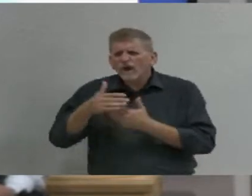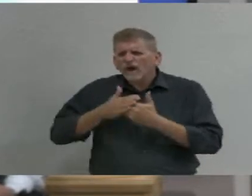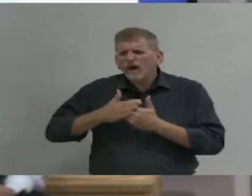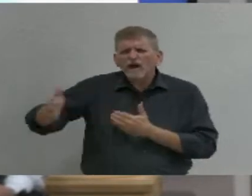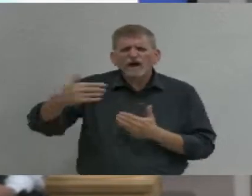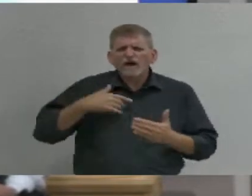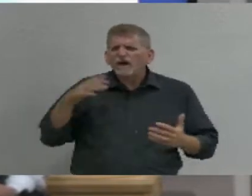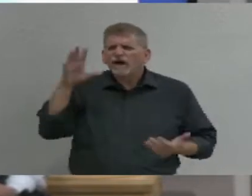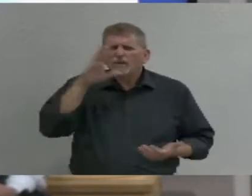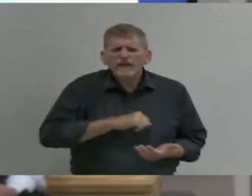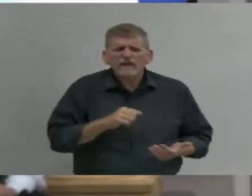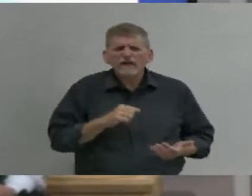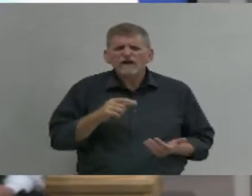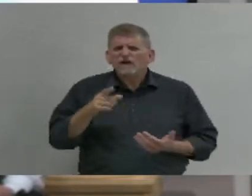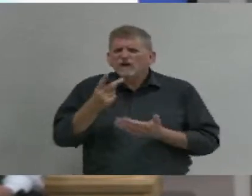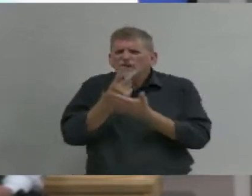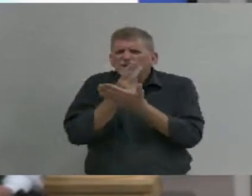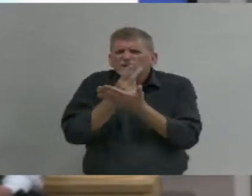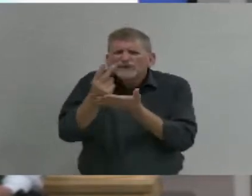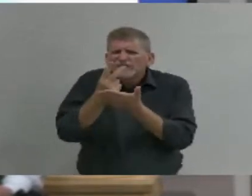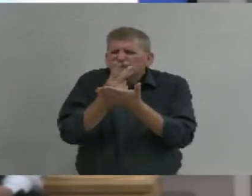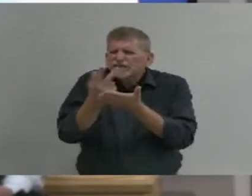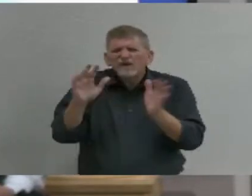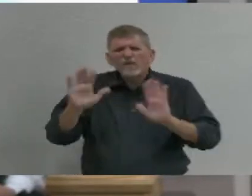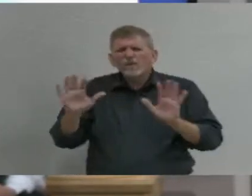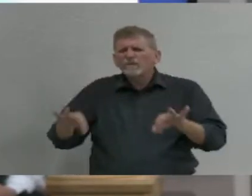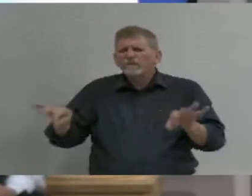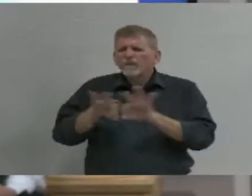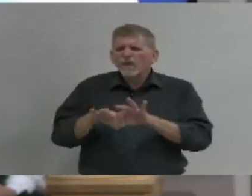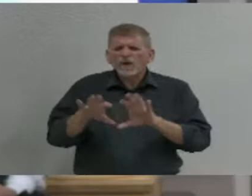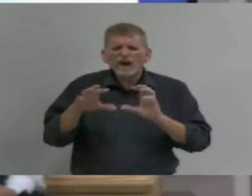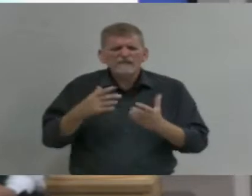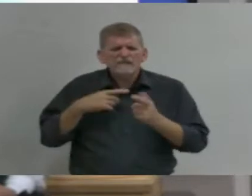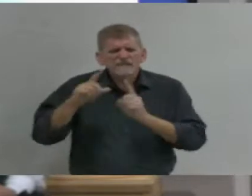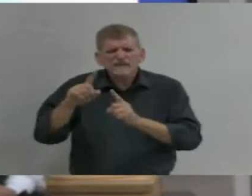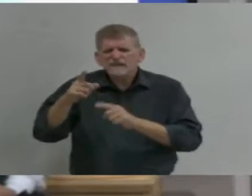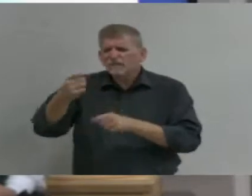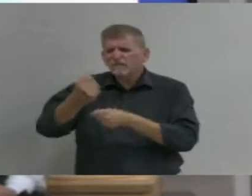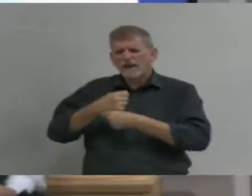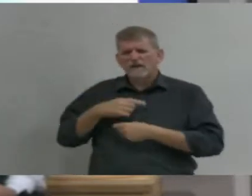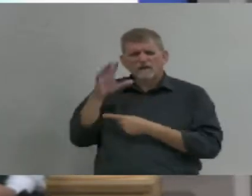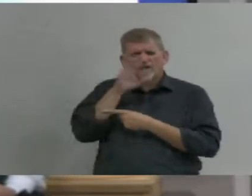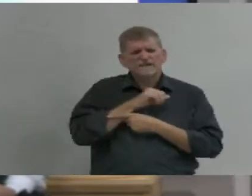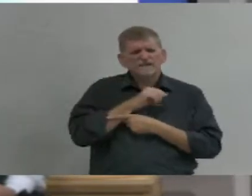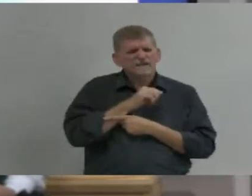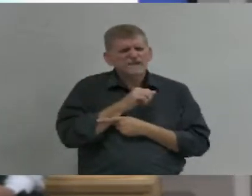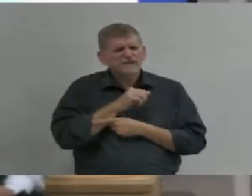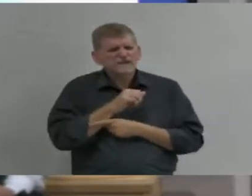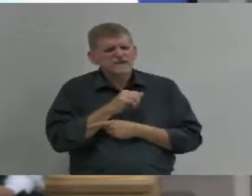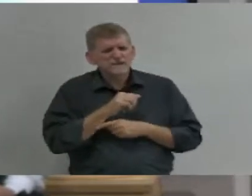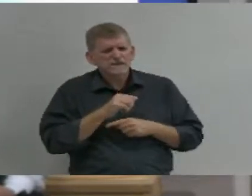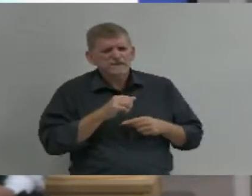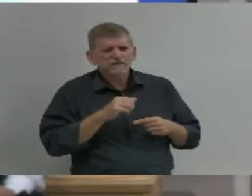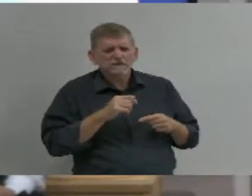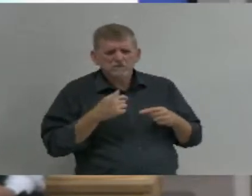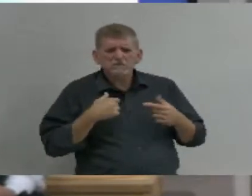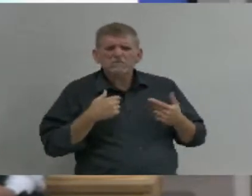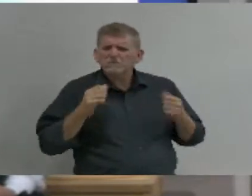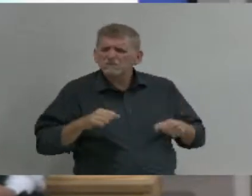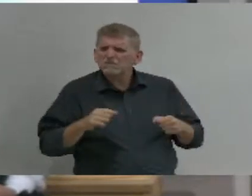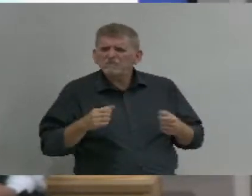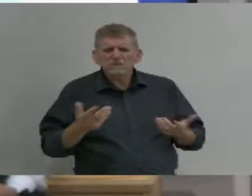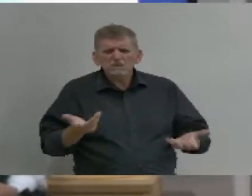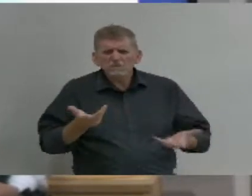those important disciplines and come up with a good grade. So are we willing to